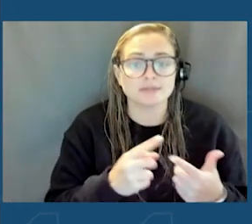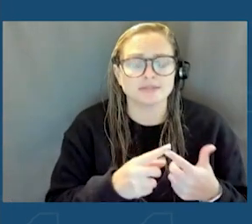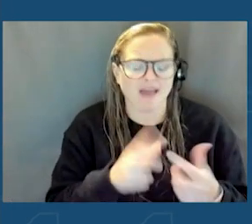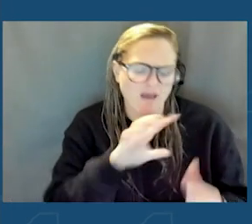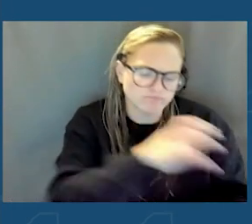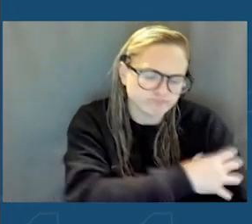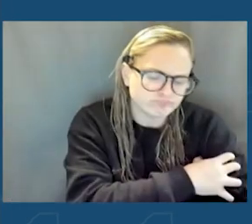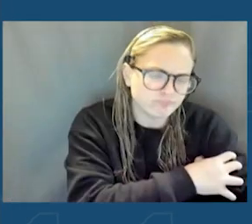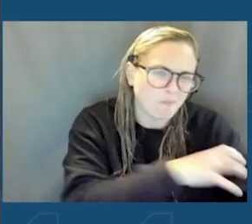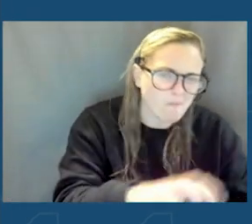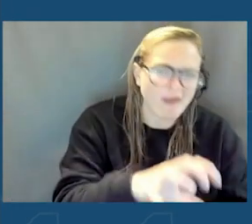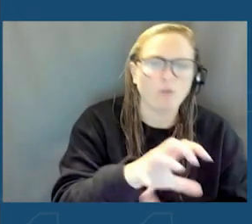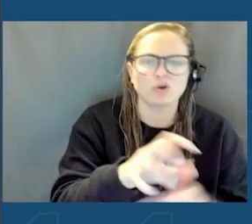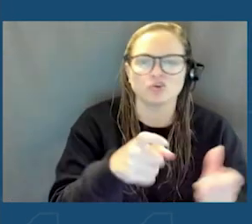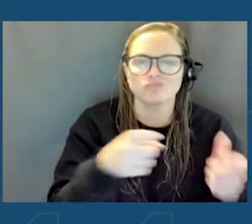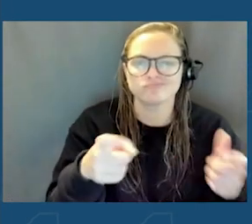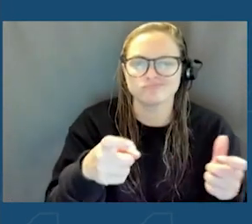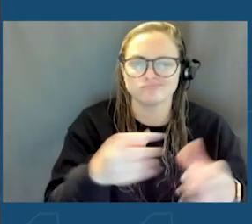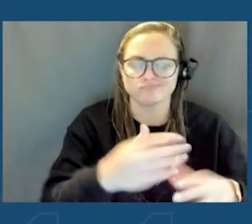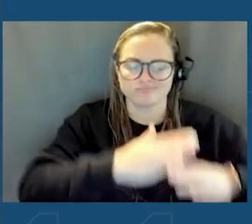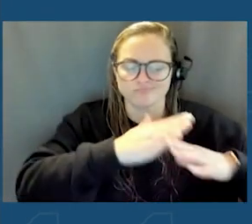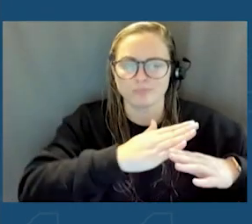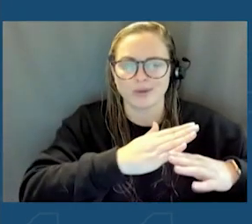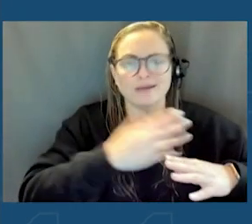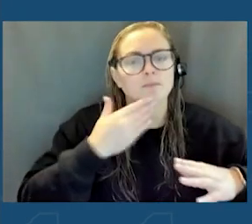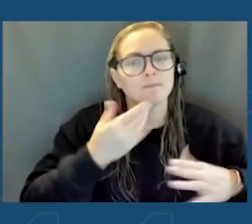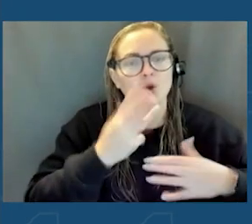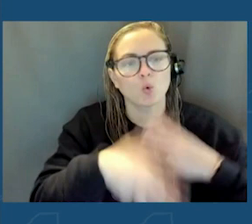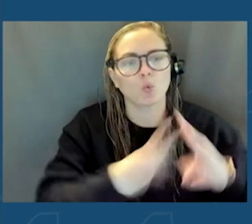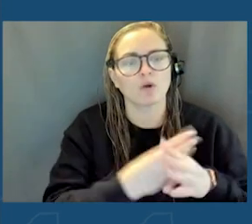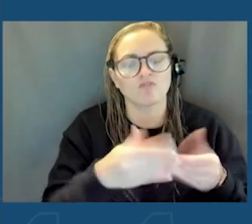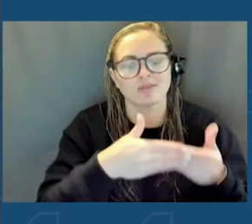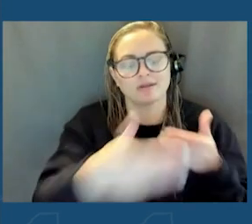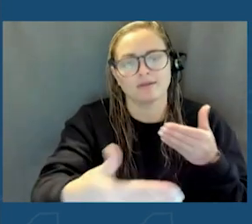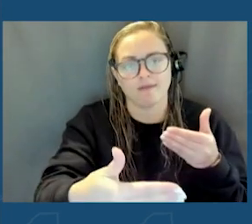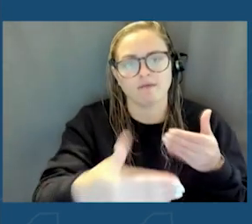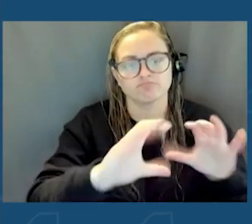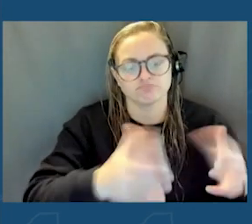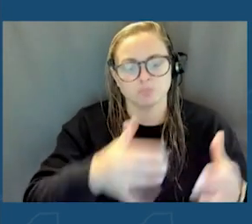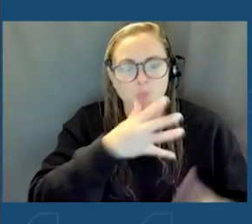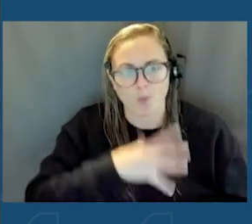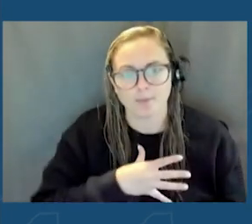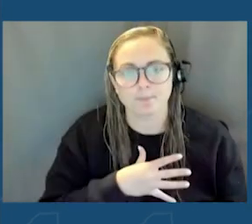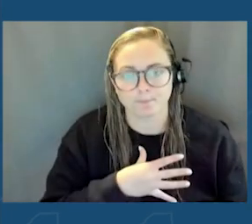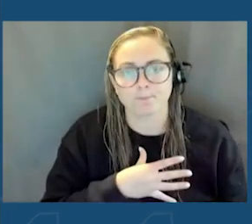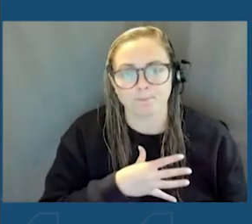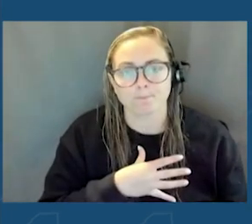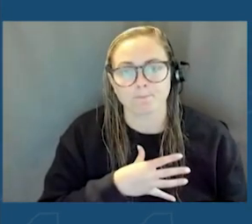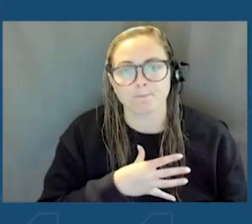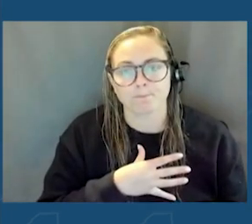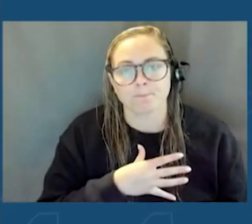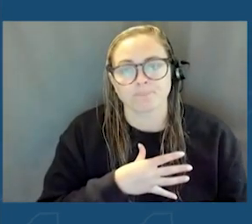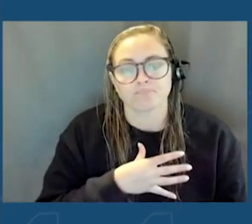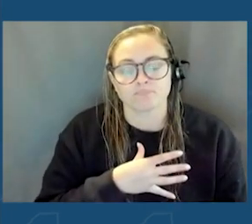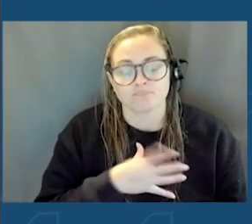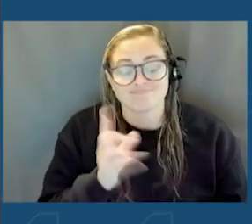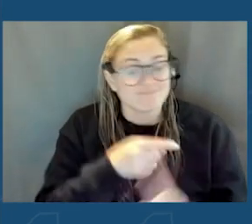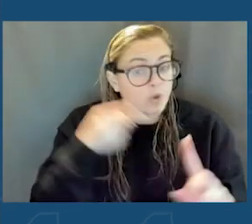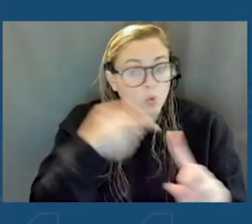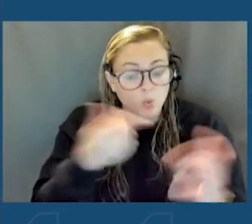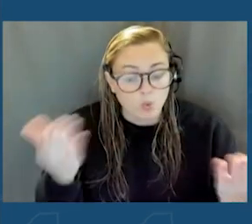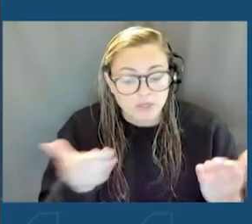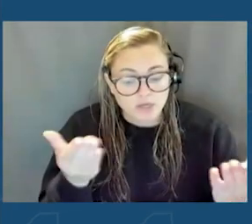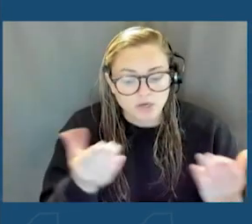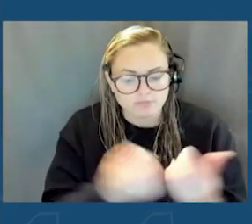this stage to safeguard a better world for the next generation of women. Our mission at the Cooper Union supports